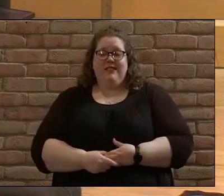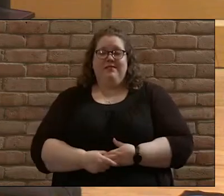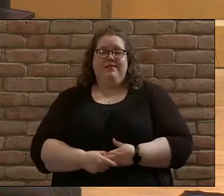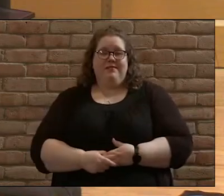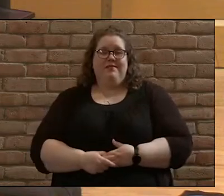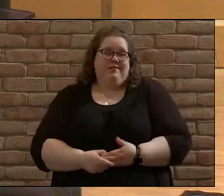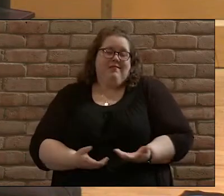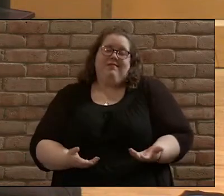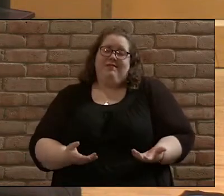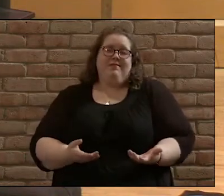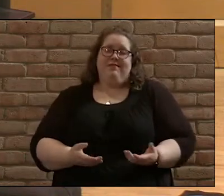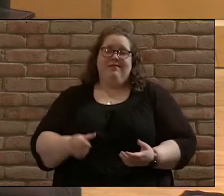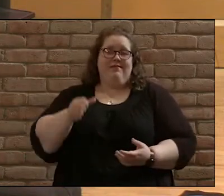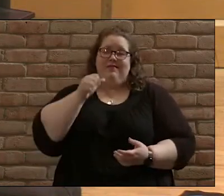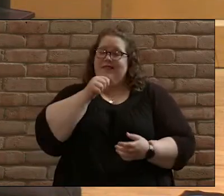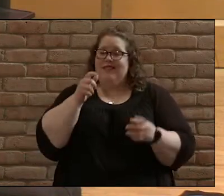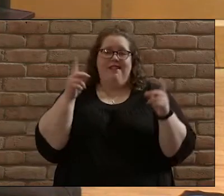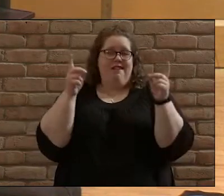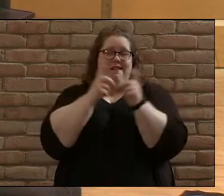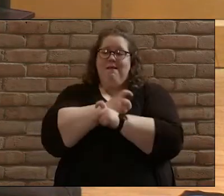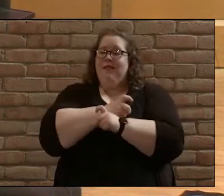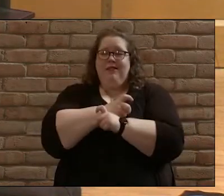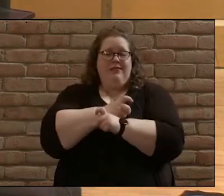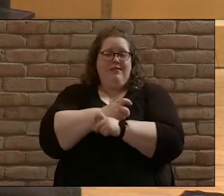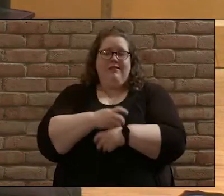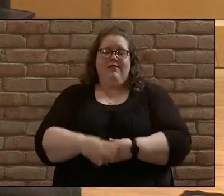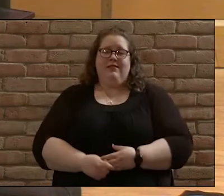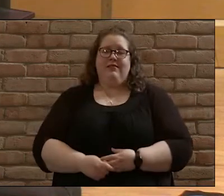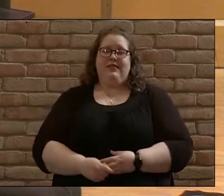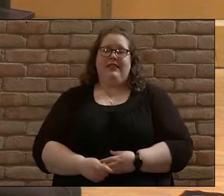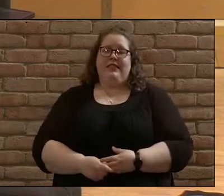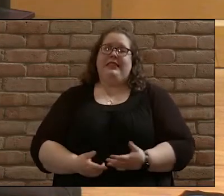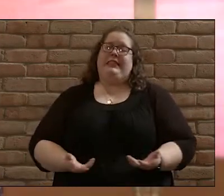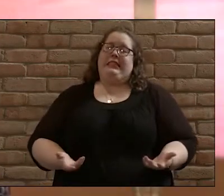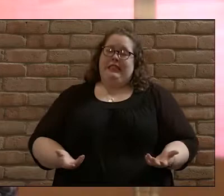It is that uncomplicated. But here's the rub.